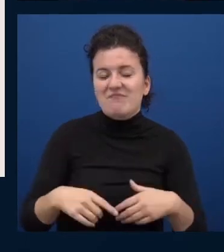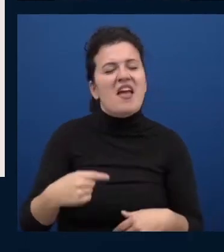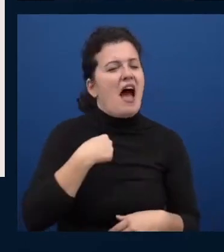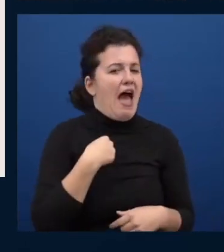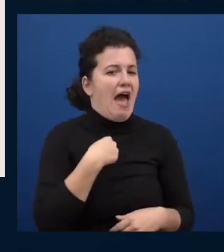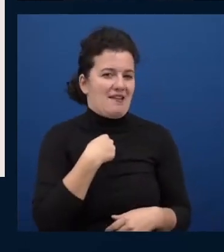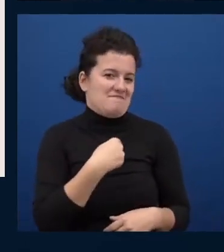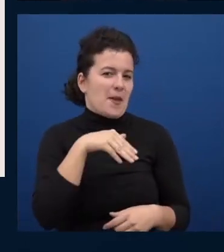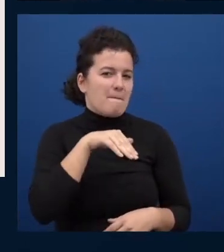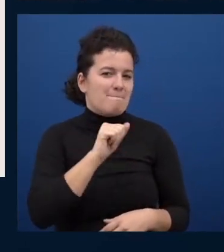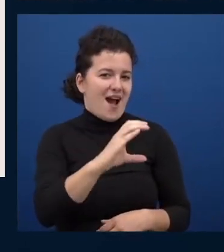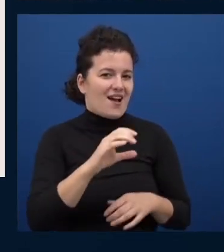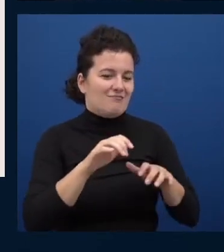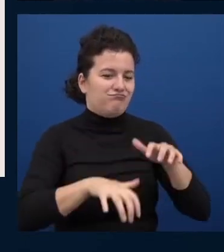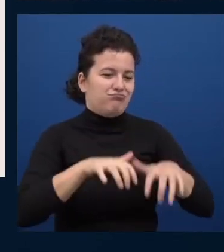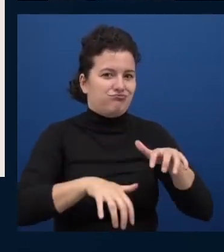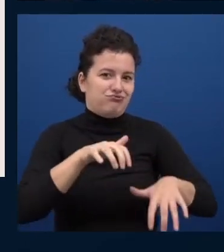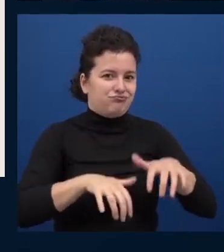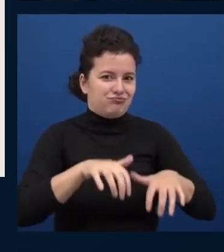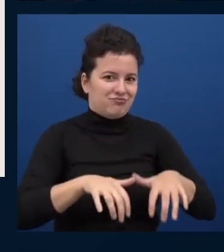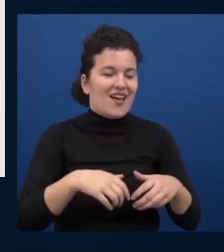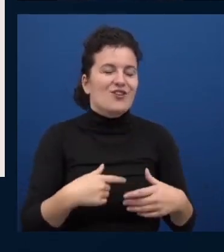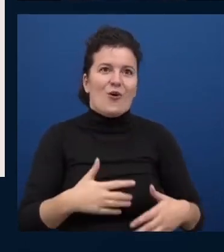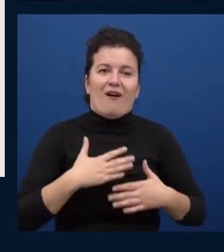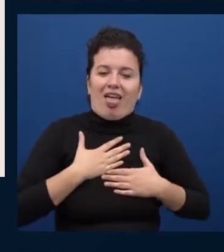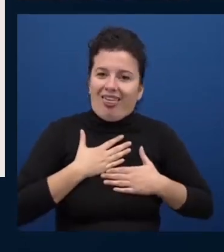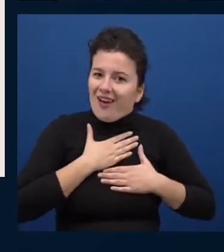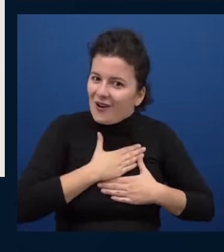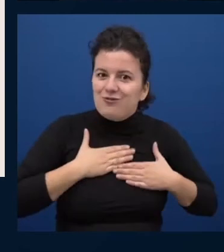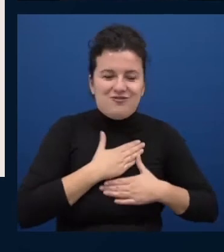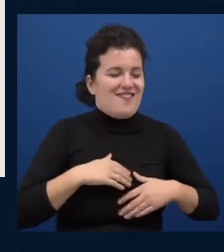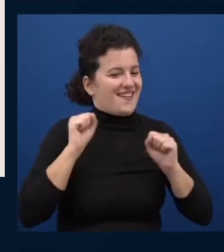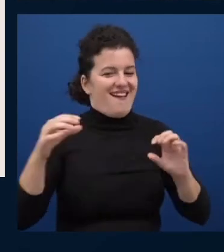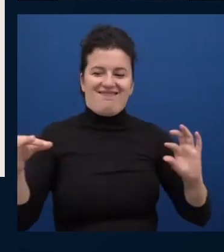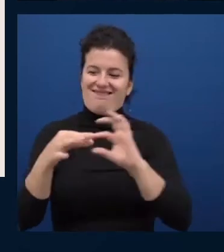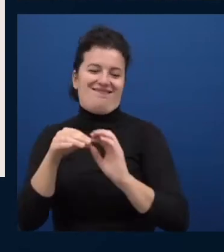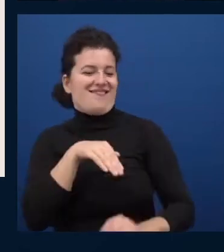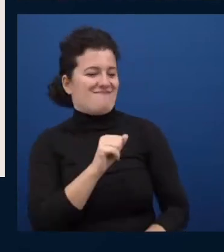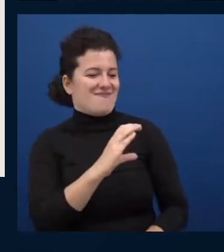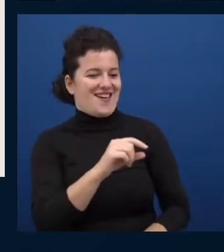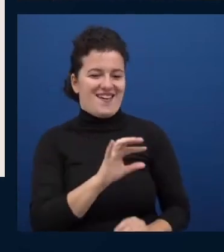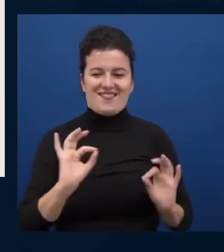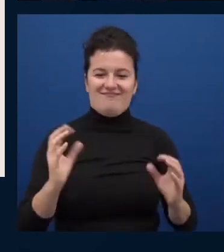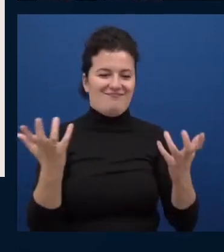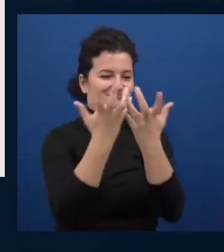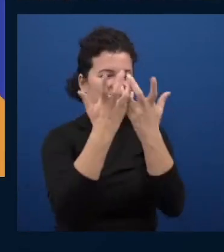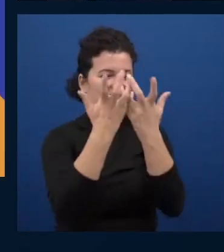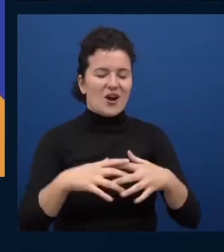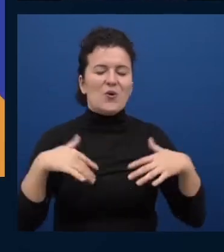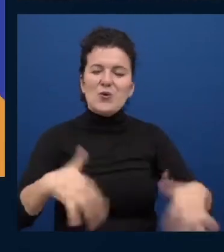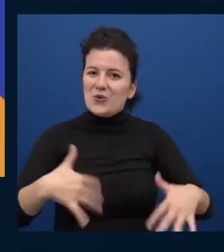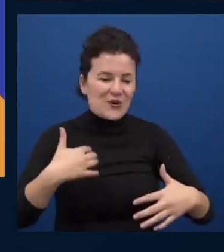it's amazing to be able to run the back office directly on my Mac, and it's super excited. I'm super